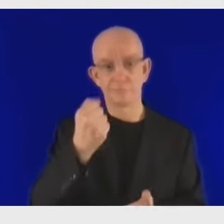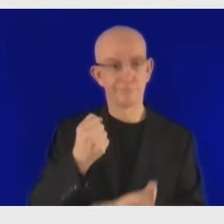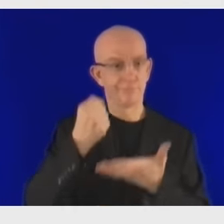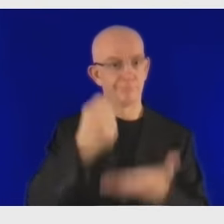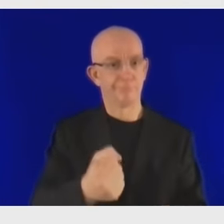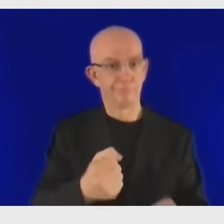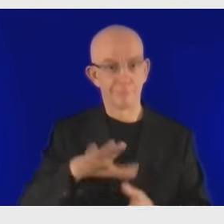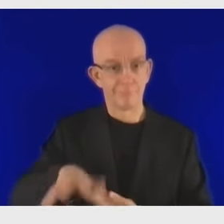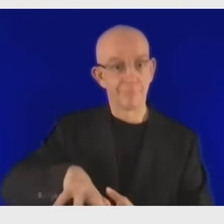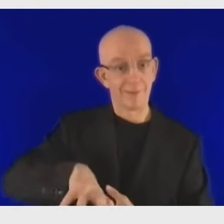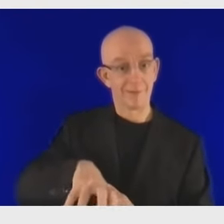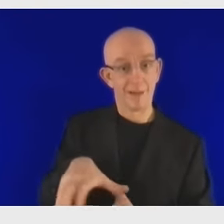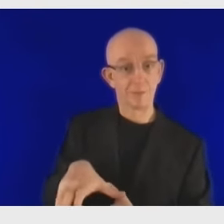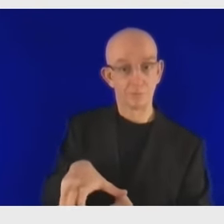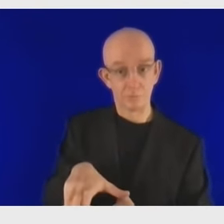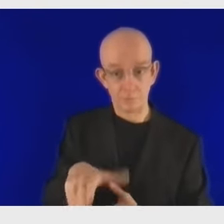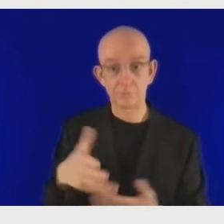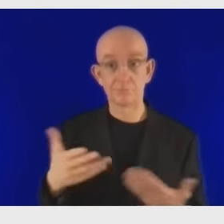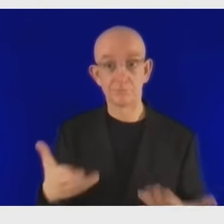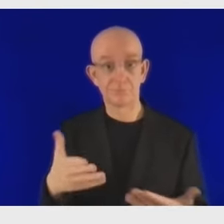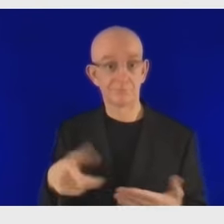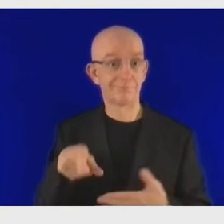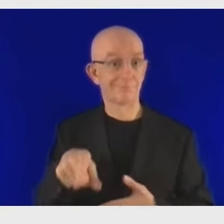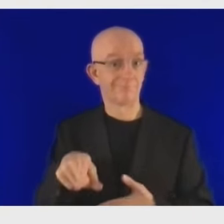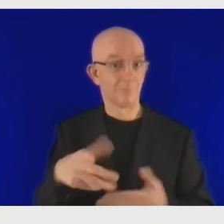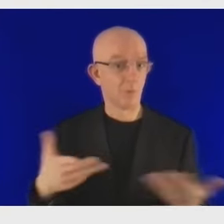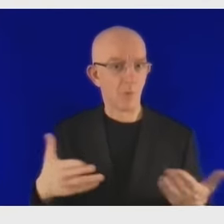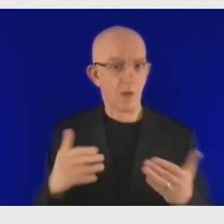some of the direction of climate financing at a national level.